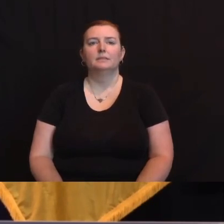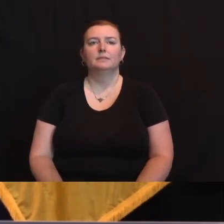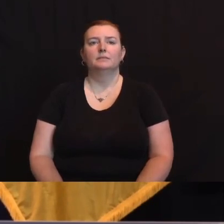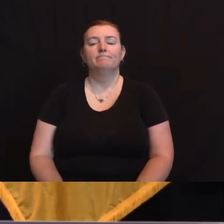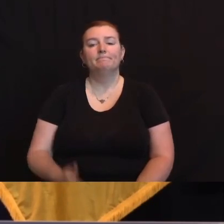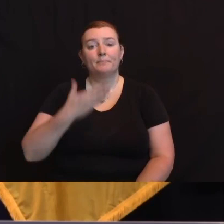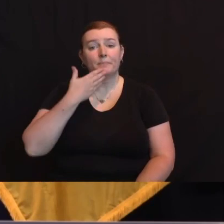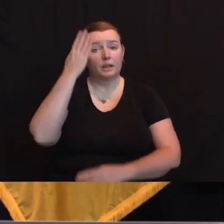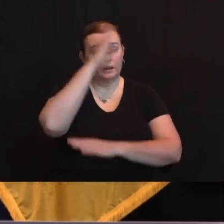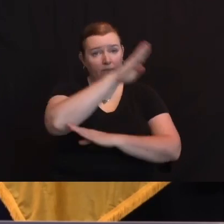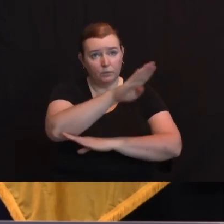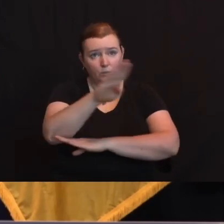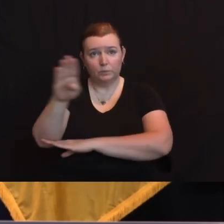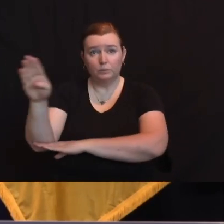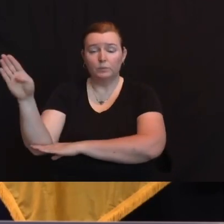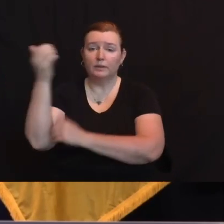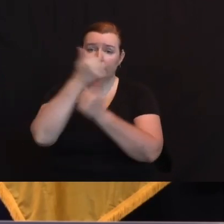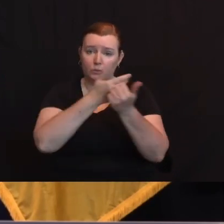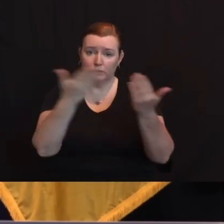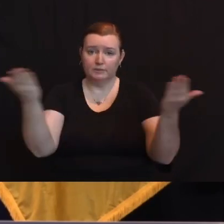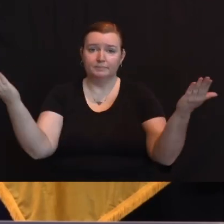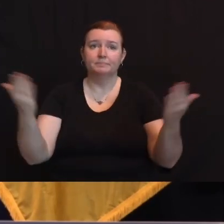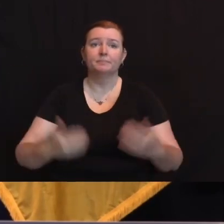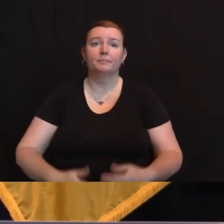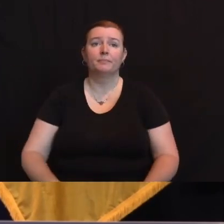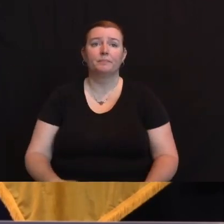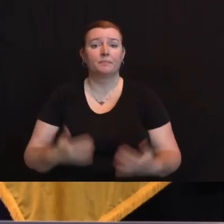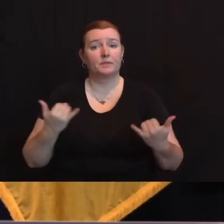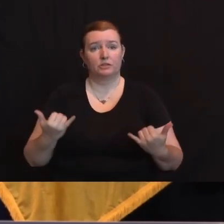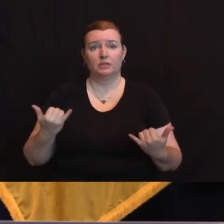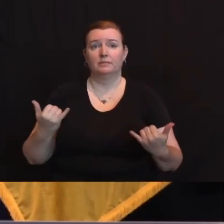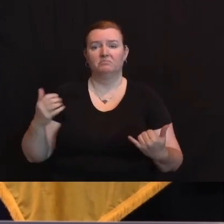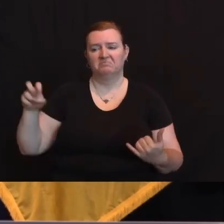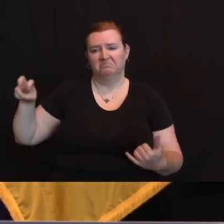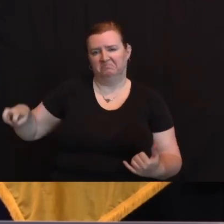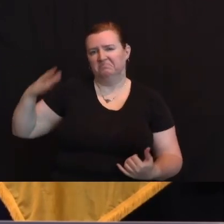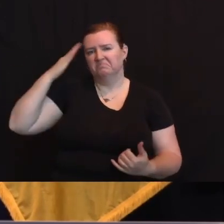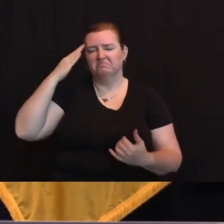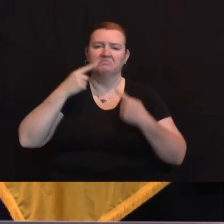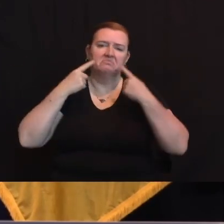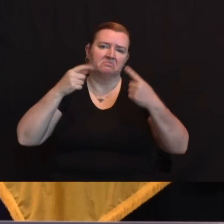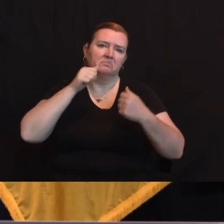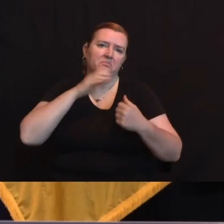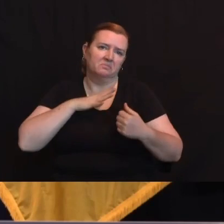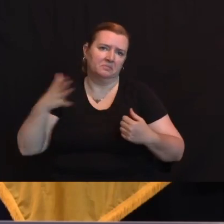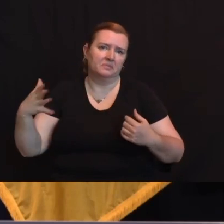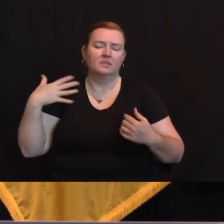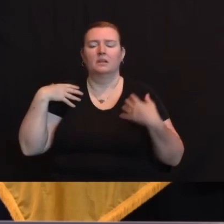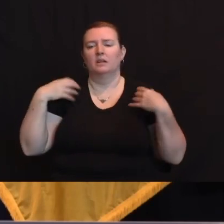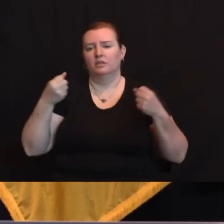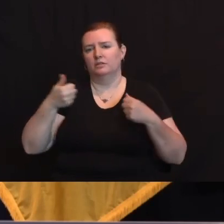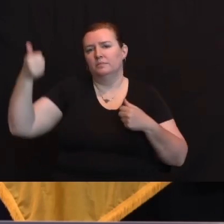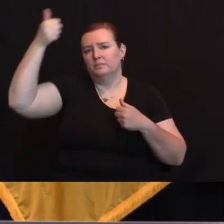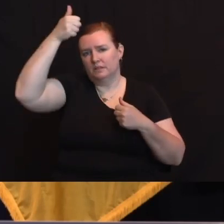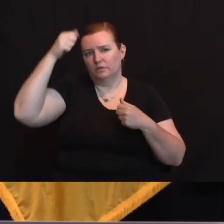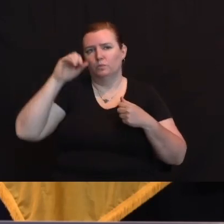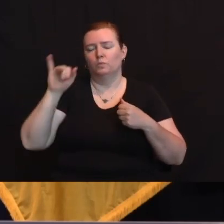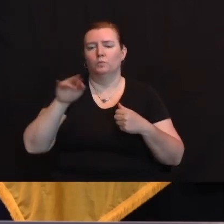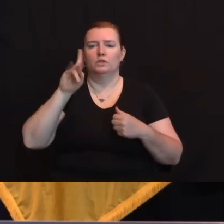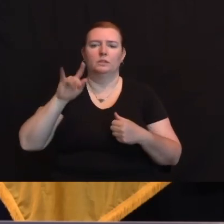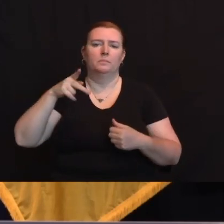Good afternoon, everyone. With me to my right is the woman who needs no introduction, the Commissioner of the Department of Health, Judy Persicelli. To her